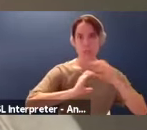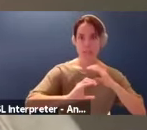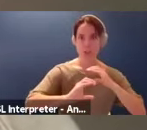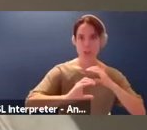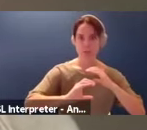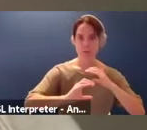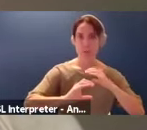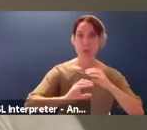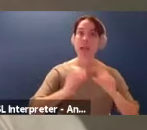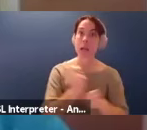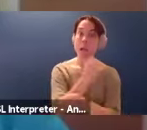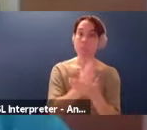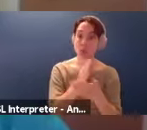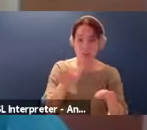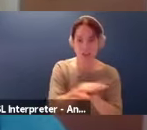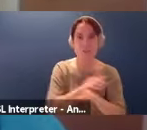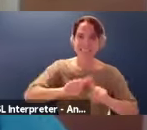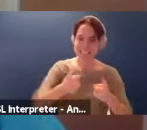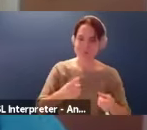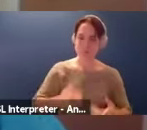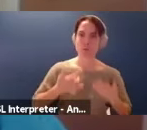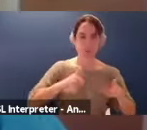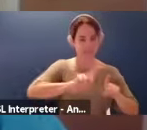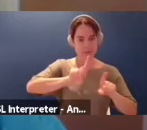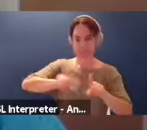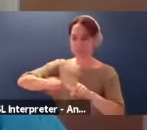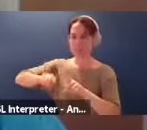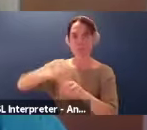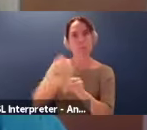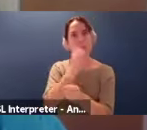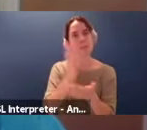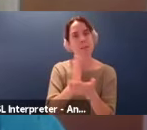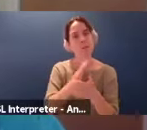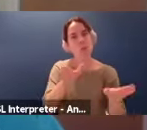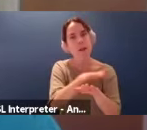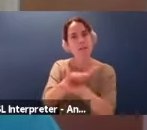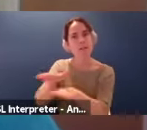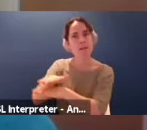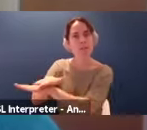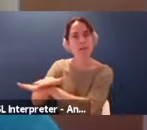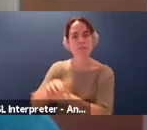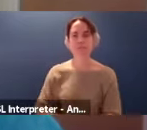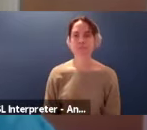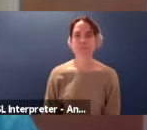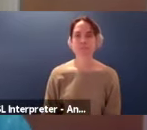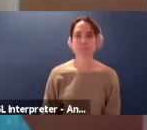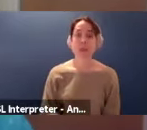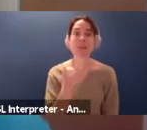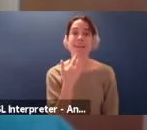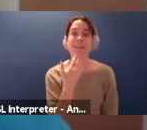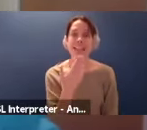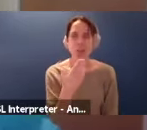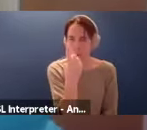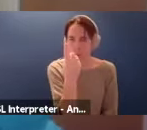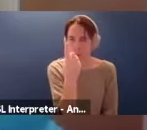view i think all of that needs to be born into account taken into account thank you one last person on this comment because i want to get one